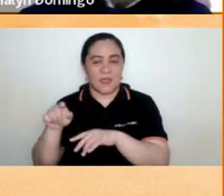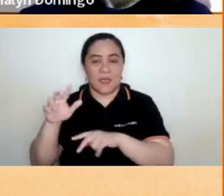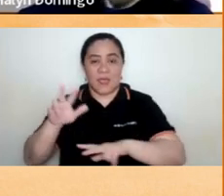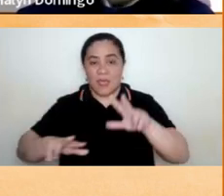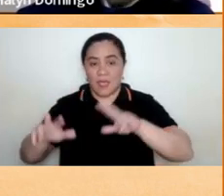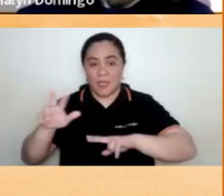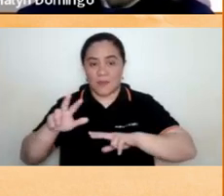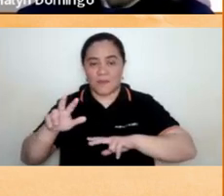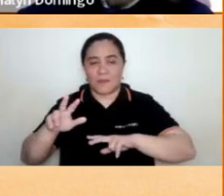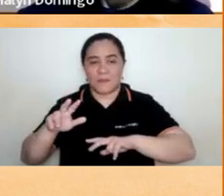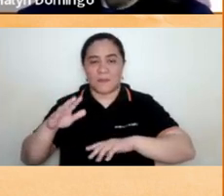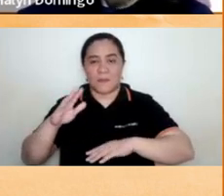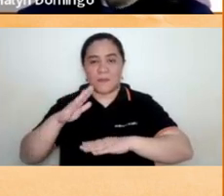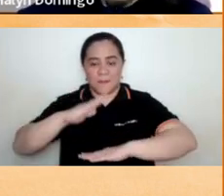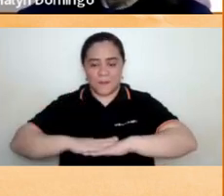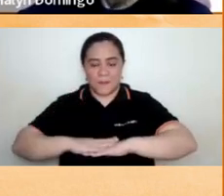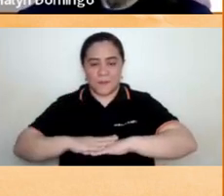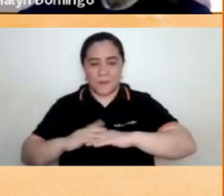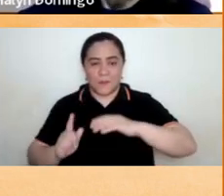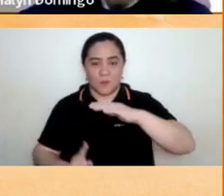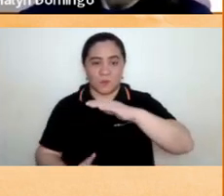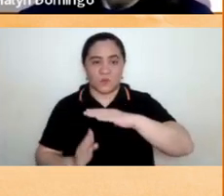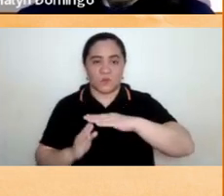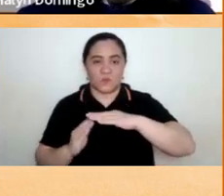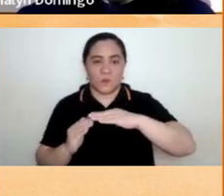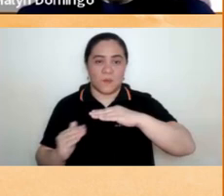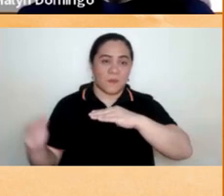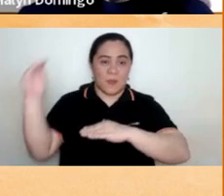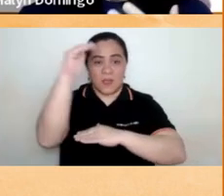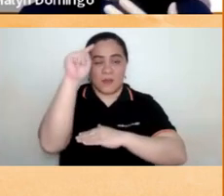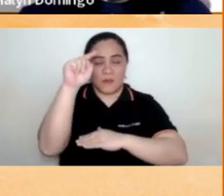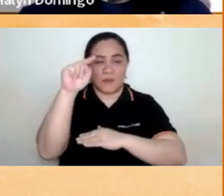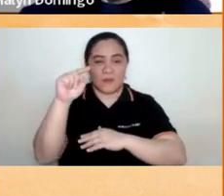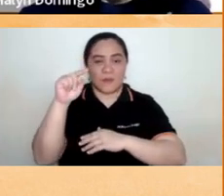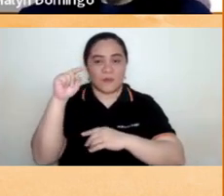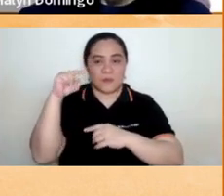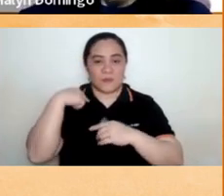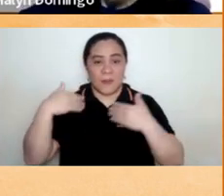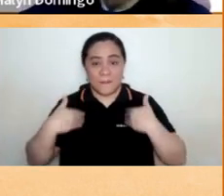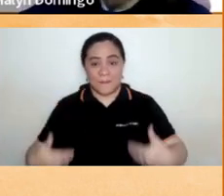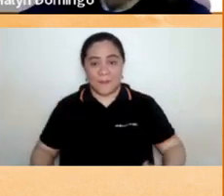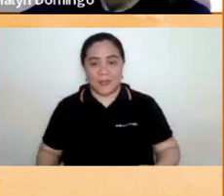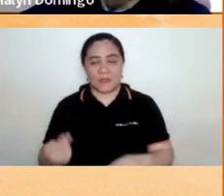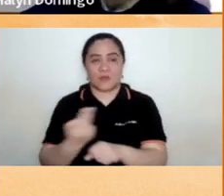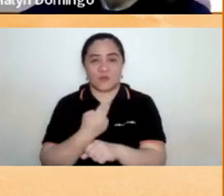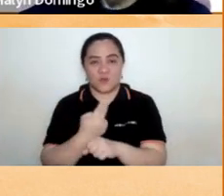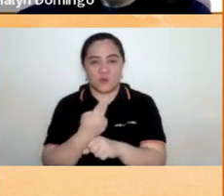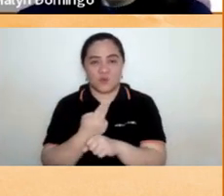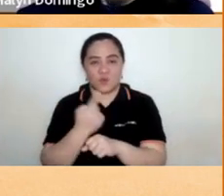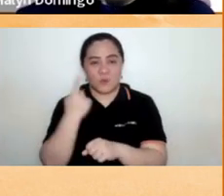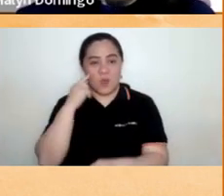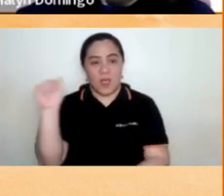will help, meaning calming the anxiety through the body. So using the body to send signals to the amygdala